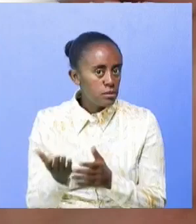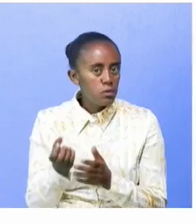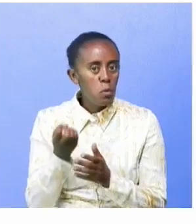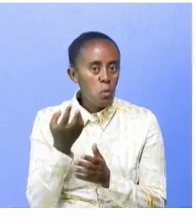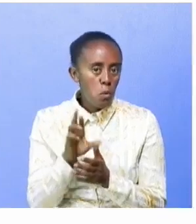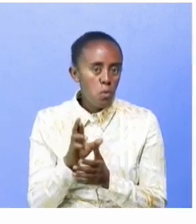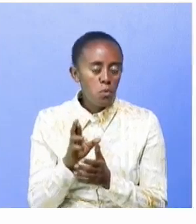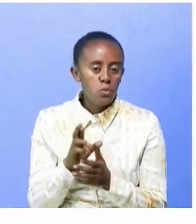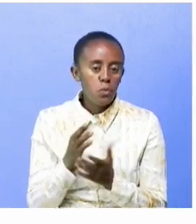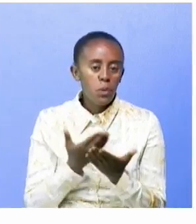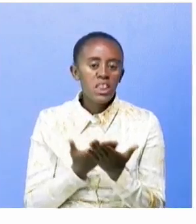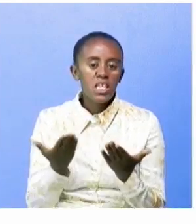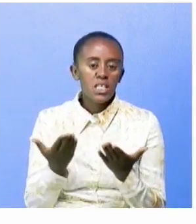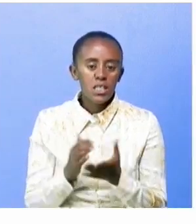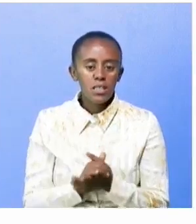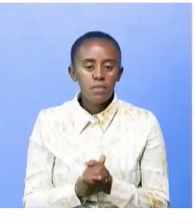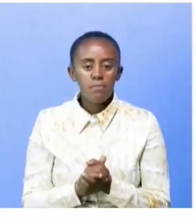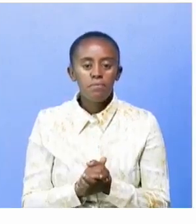or things.